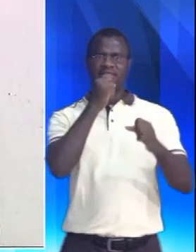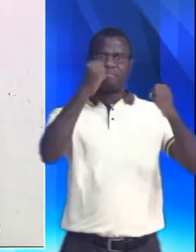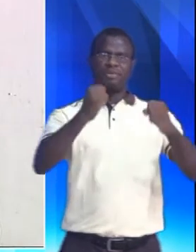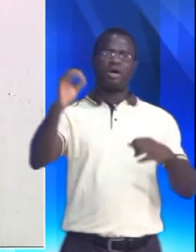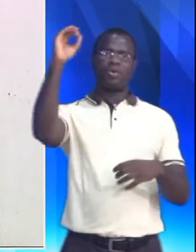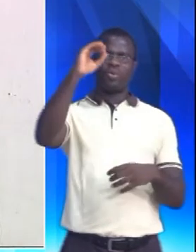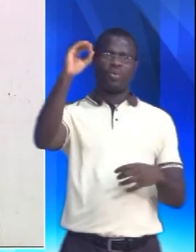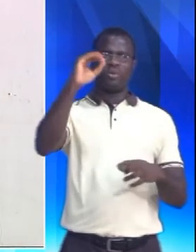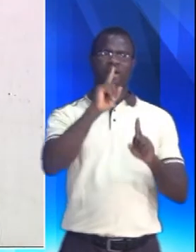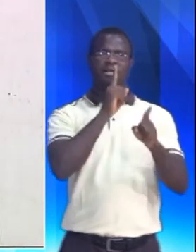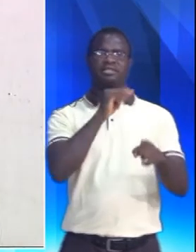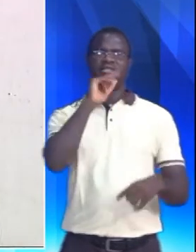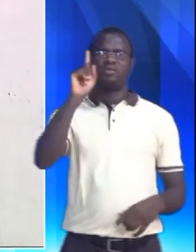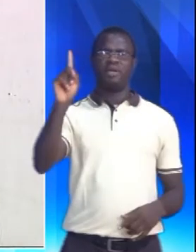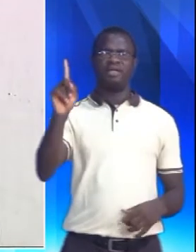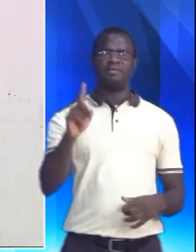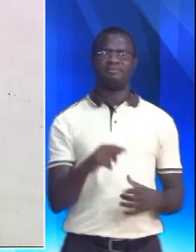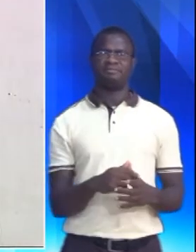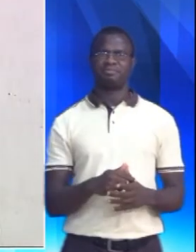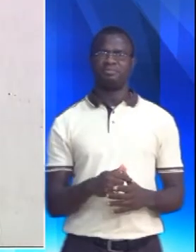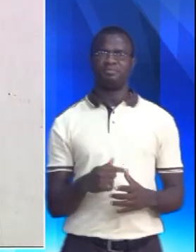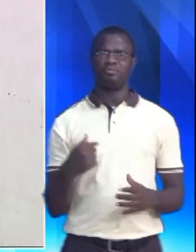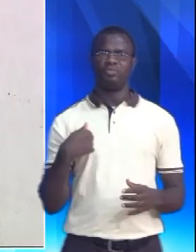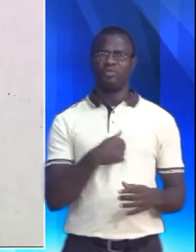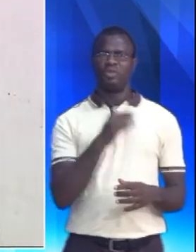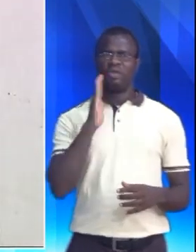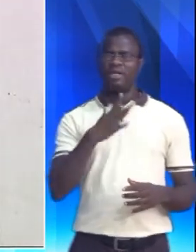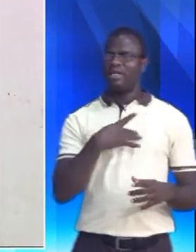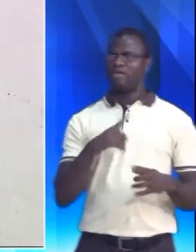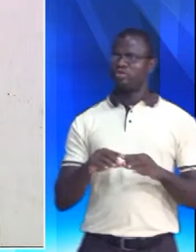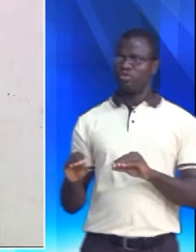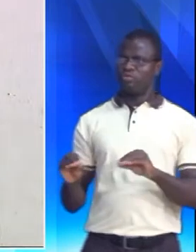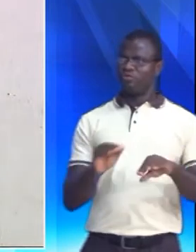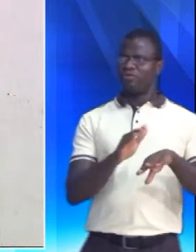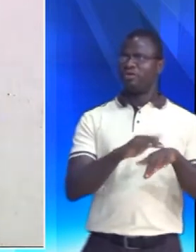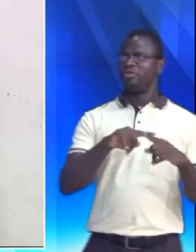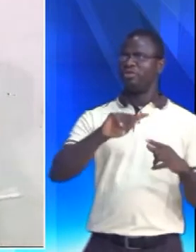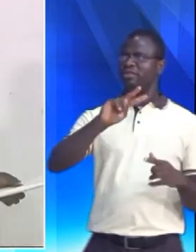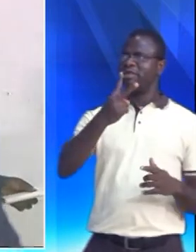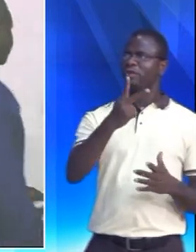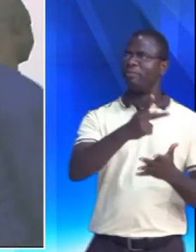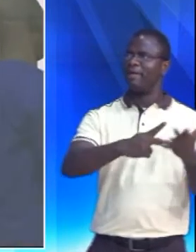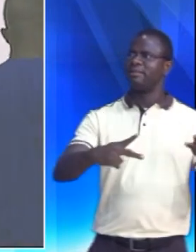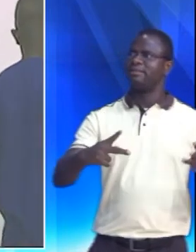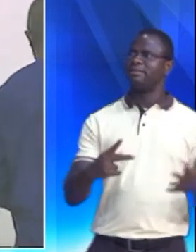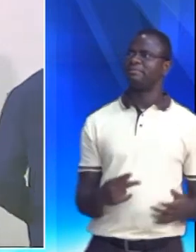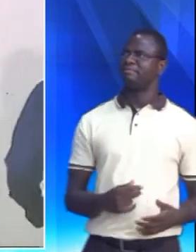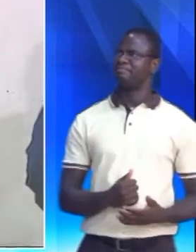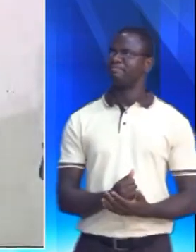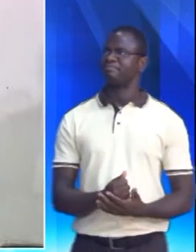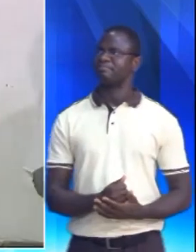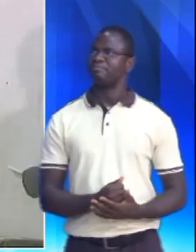Now, we would like to move to the second law, which is multiplication